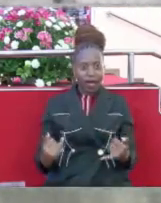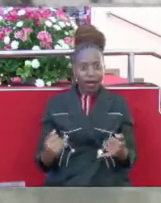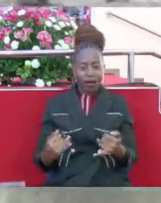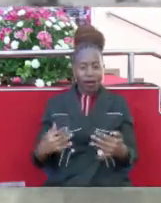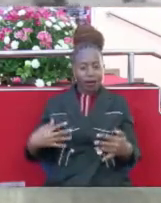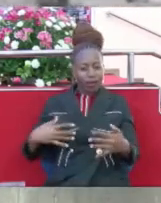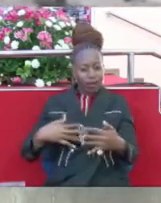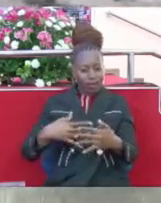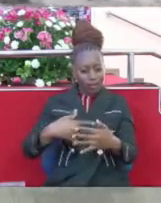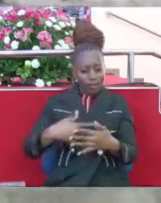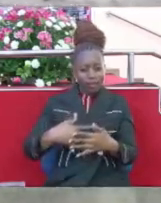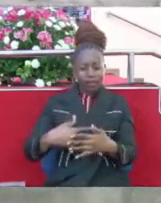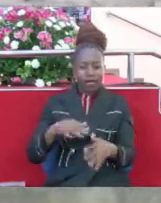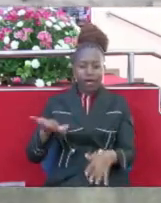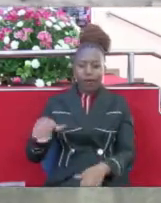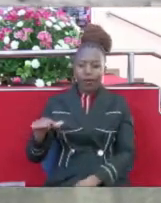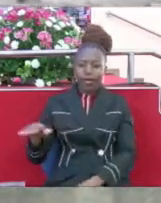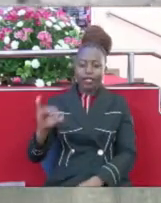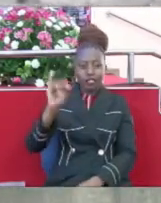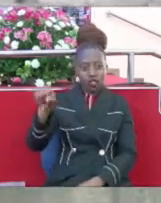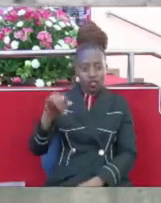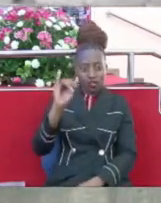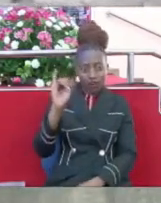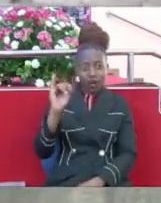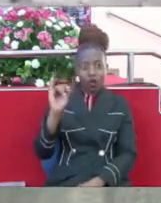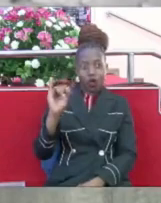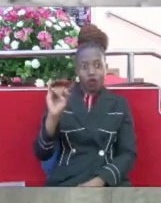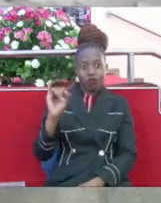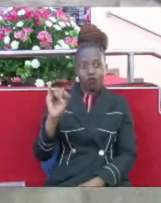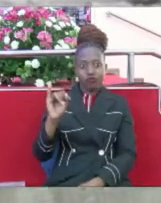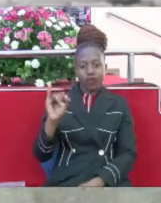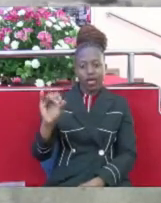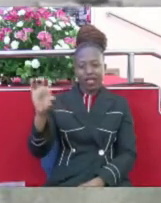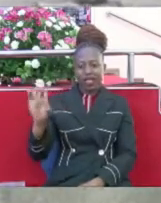They same thing happened again. He is being discouraged so that he can remain in Jericho.